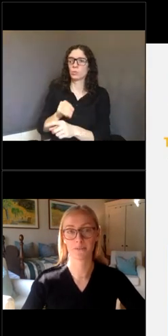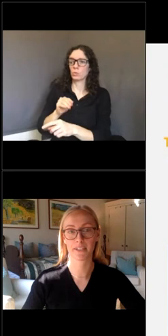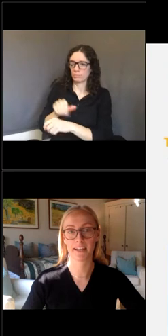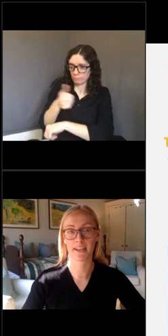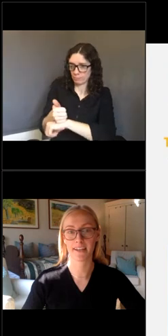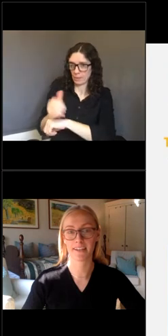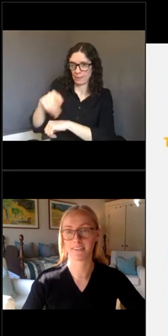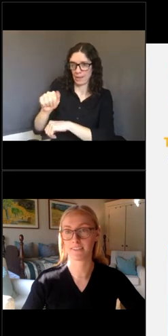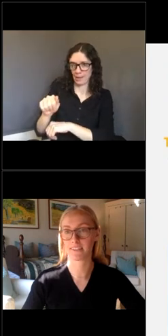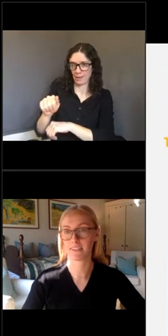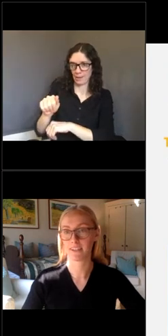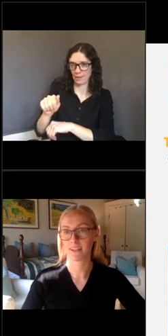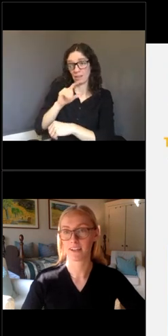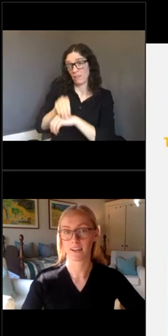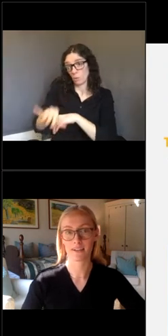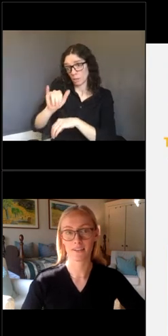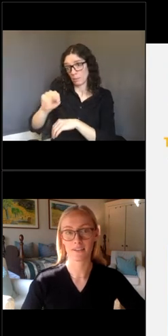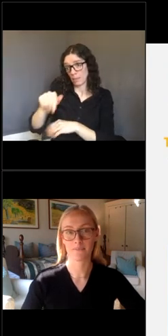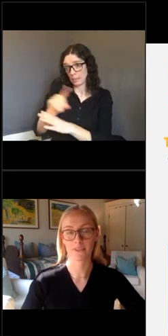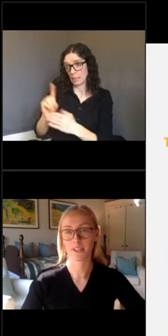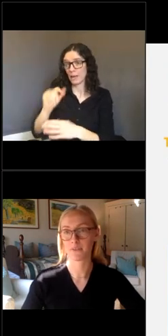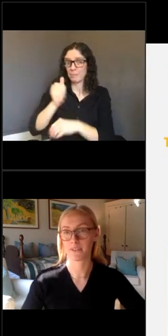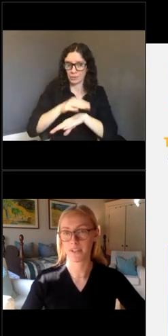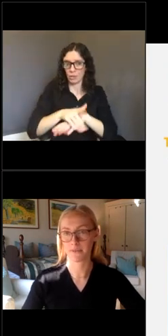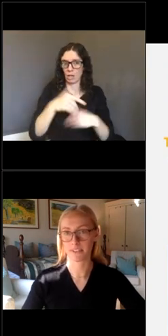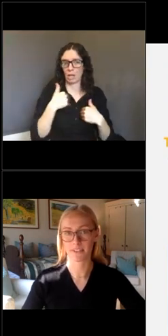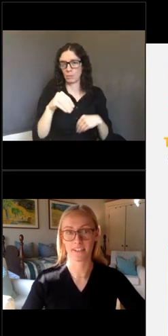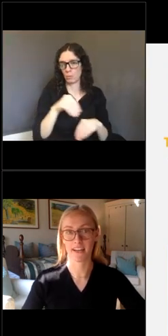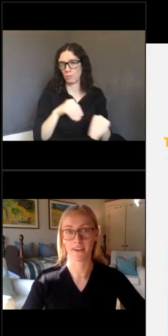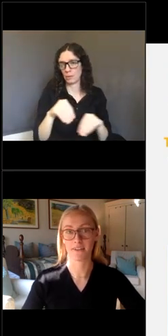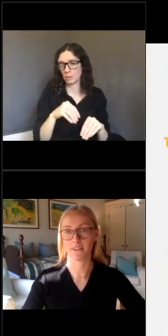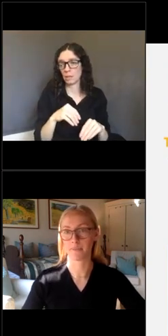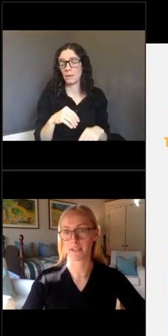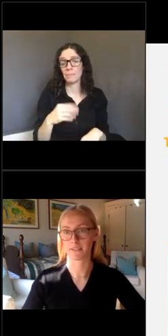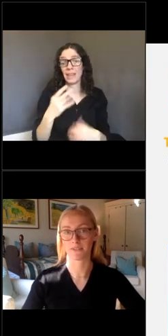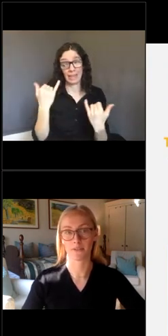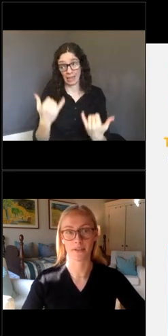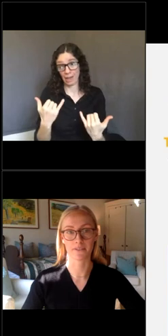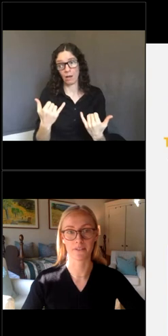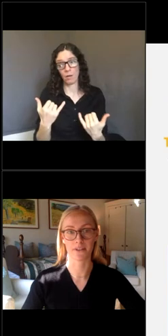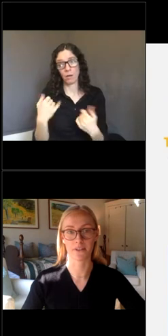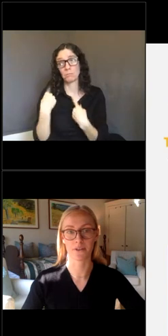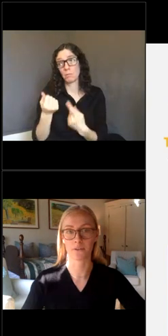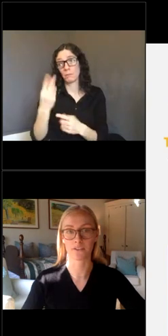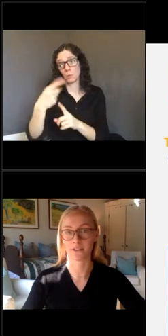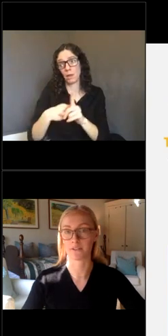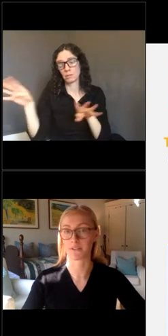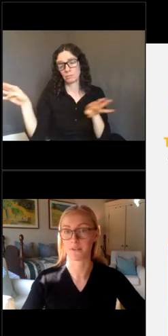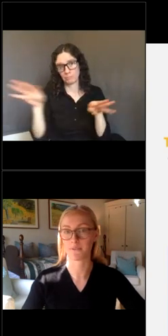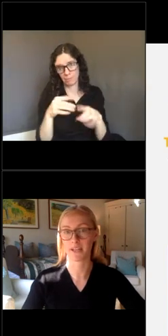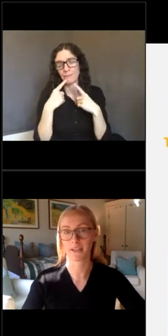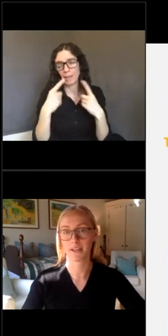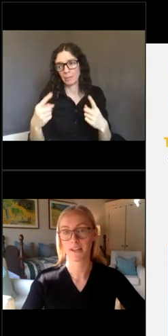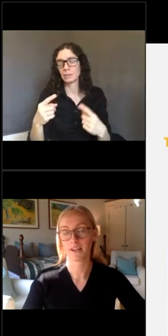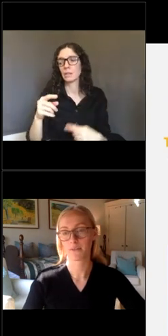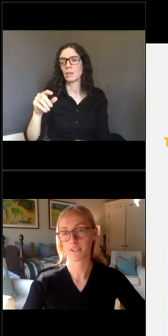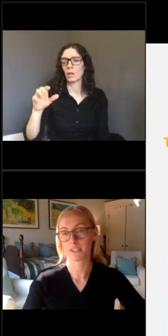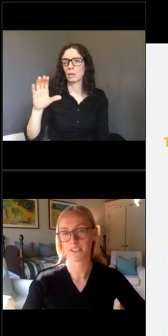Most notably and somewhat famously now in the past few months, the Cocos Galapagos